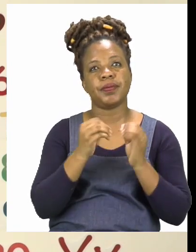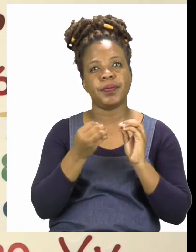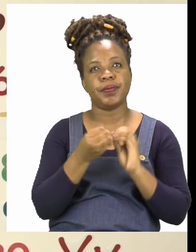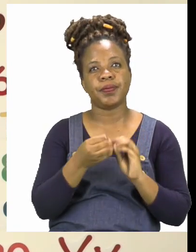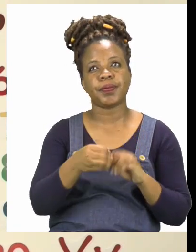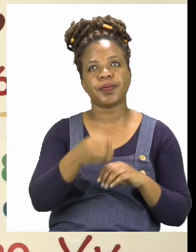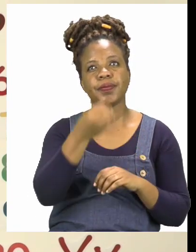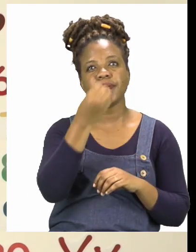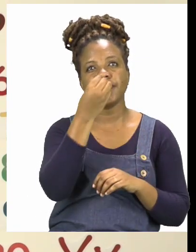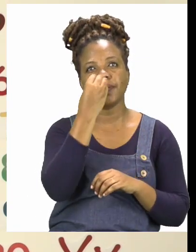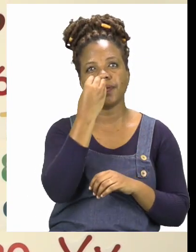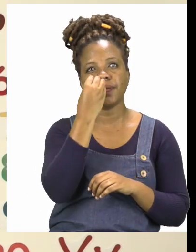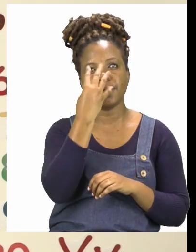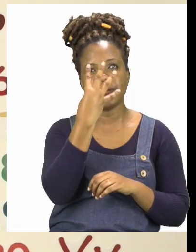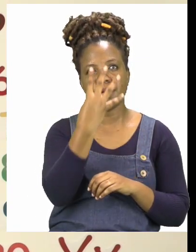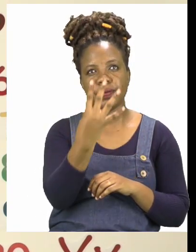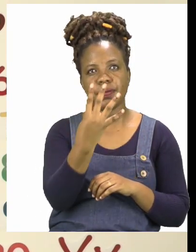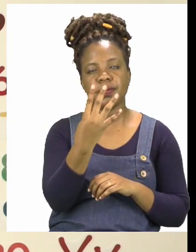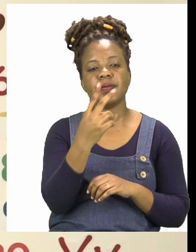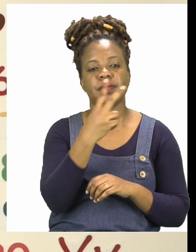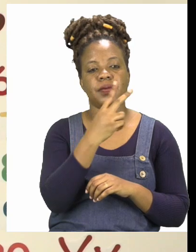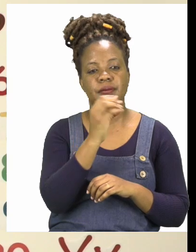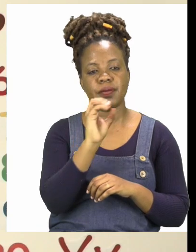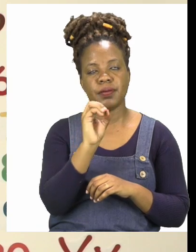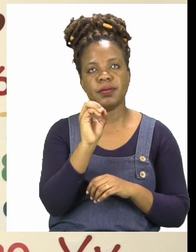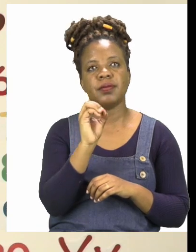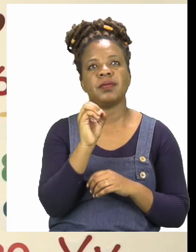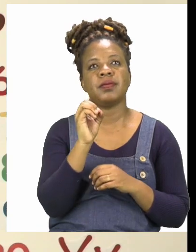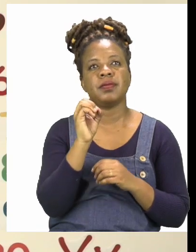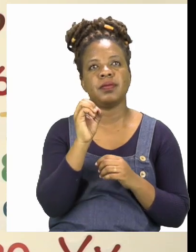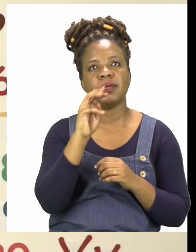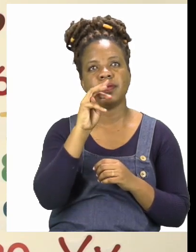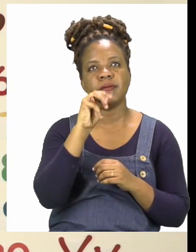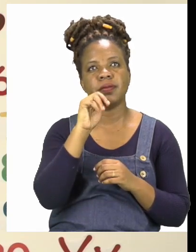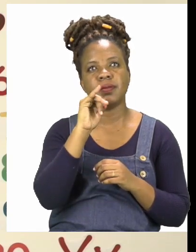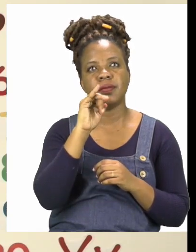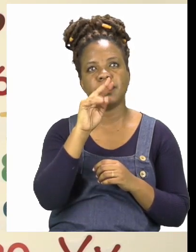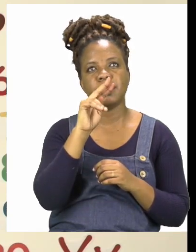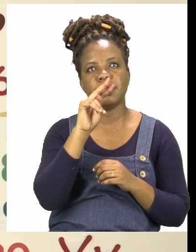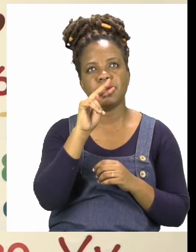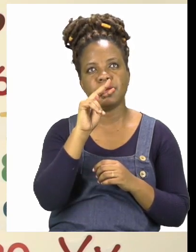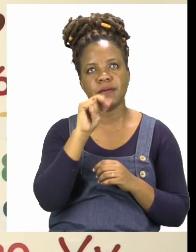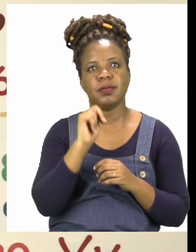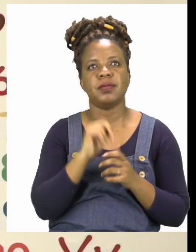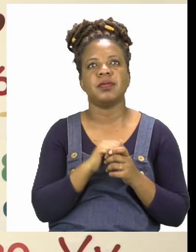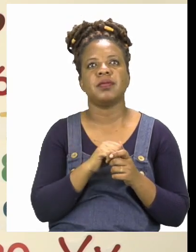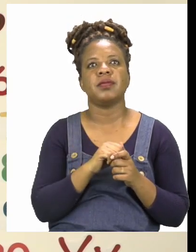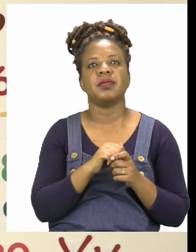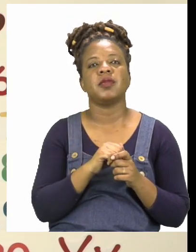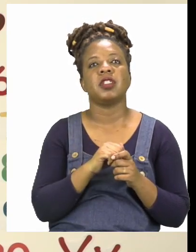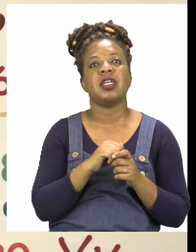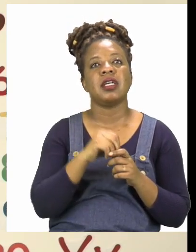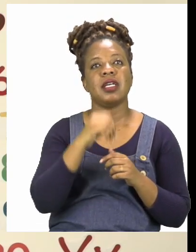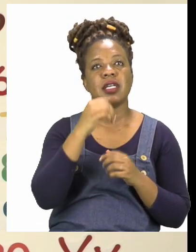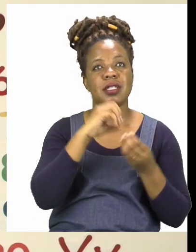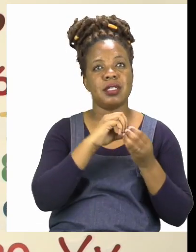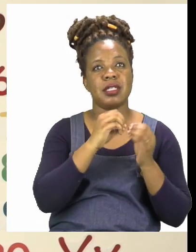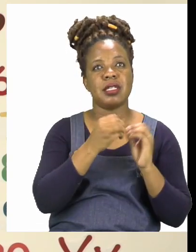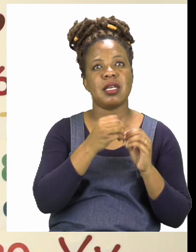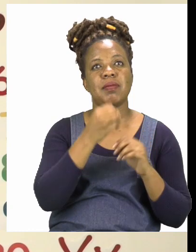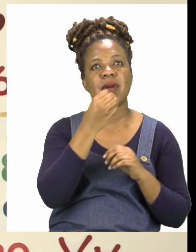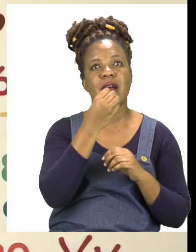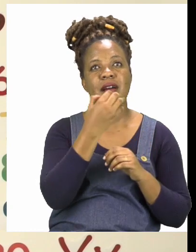We have 25 minutes at 5. And then we have 30 minutes